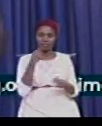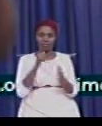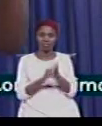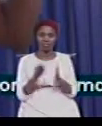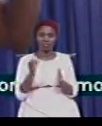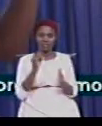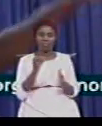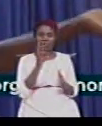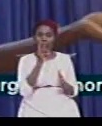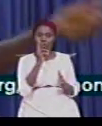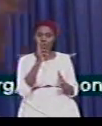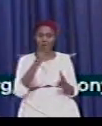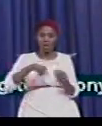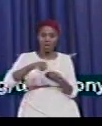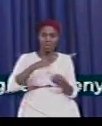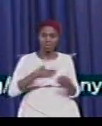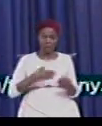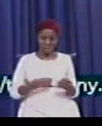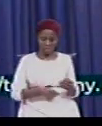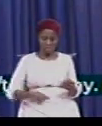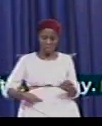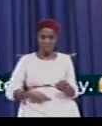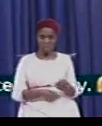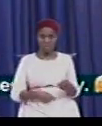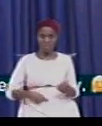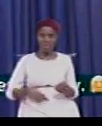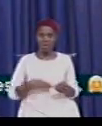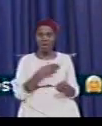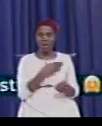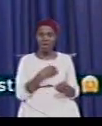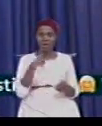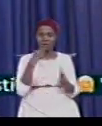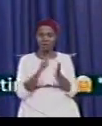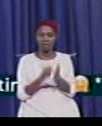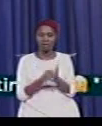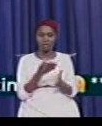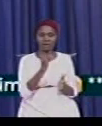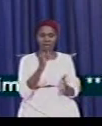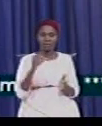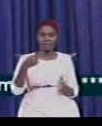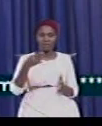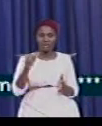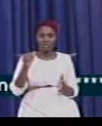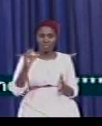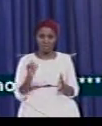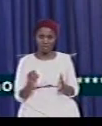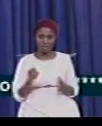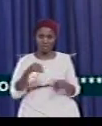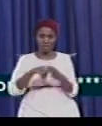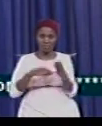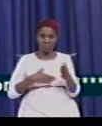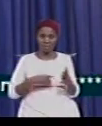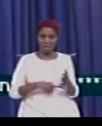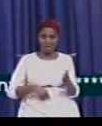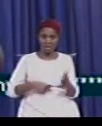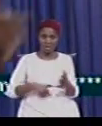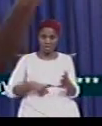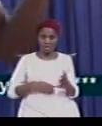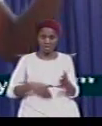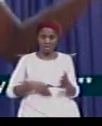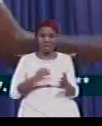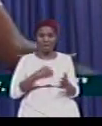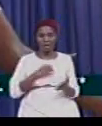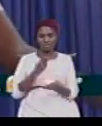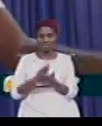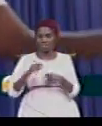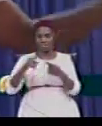I went to a herbal clinic. They said there is a gas in my stomach, so I stopped going to hospital, and depending